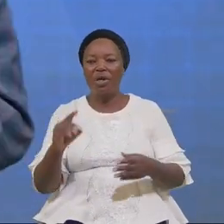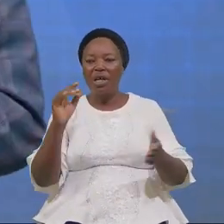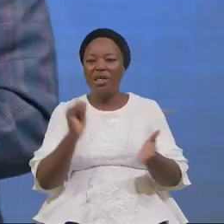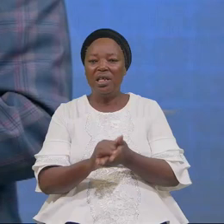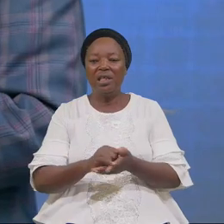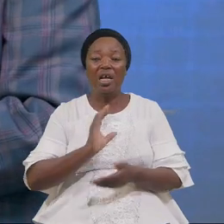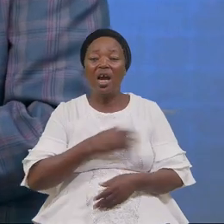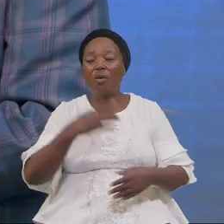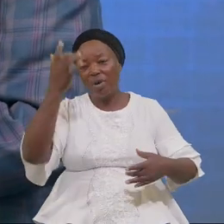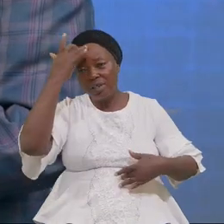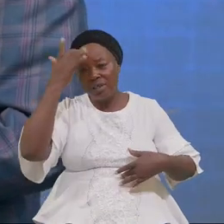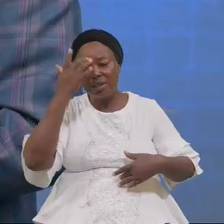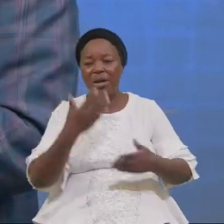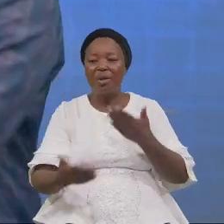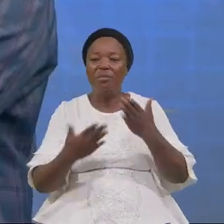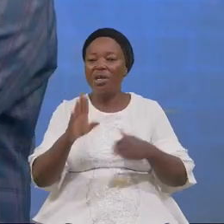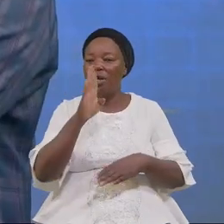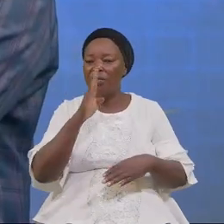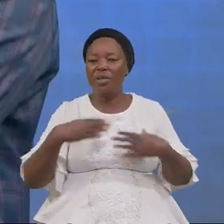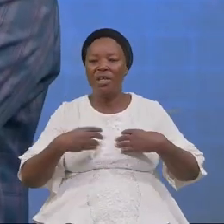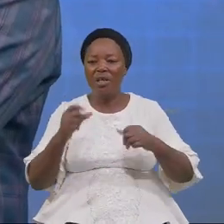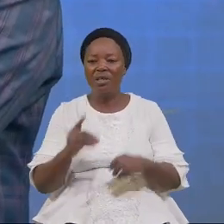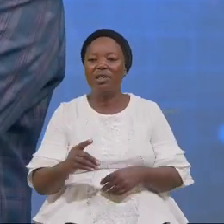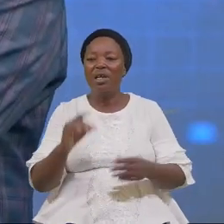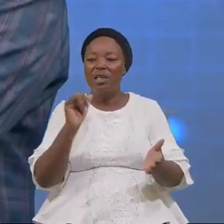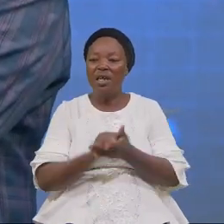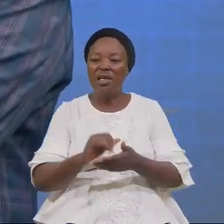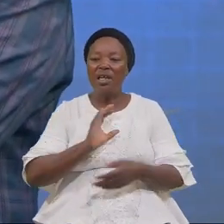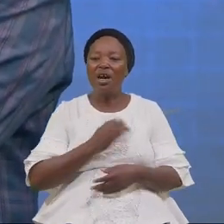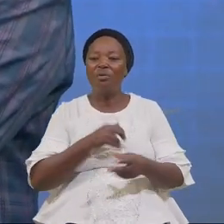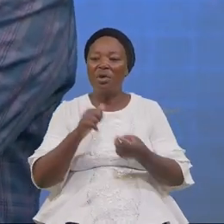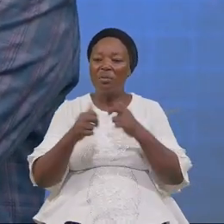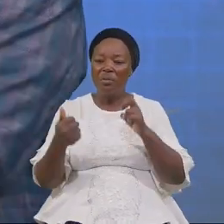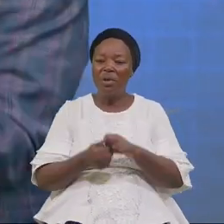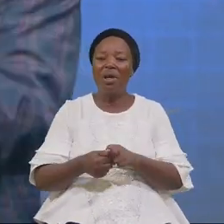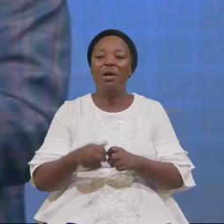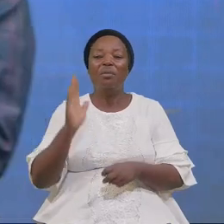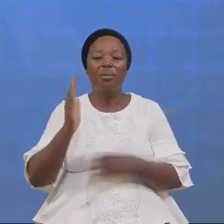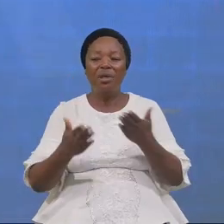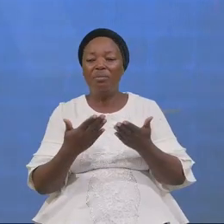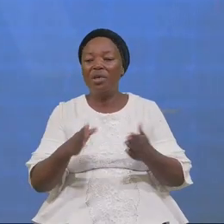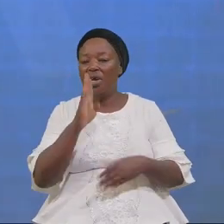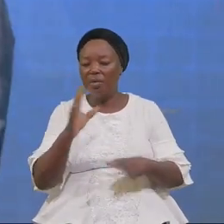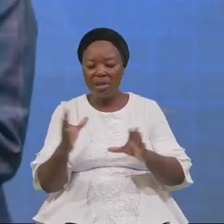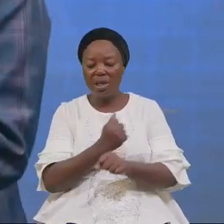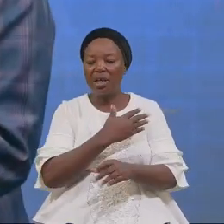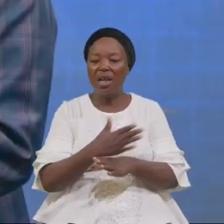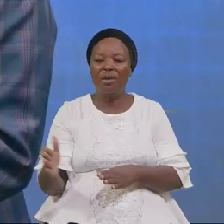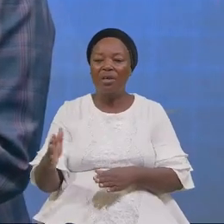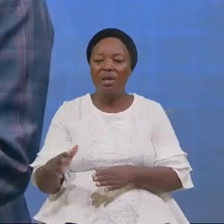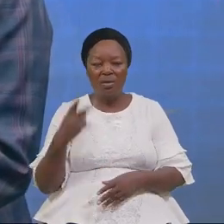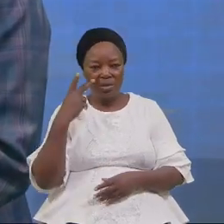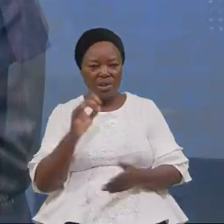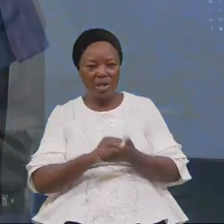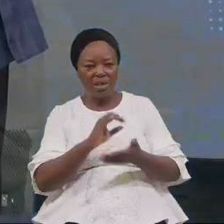sickness may be healed, that our infirmity may be taken away. Look at the next